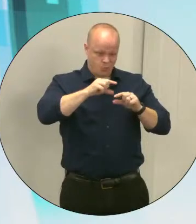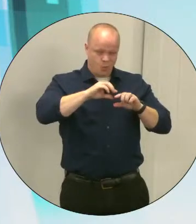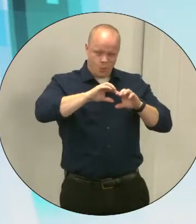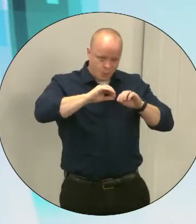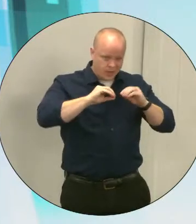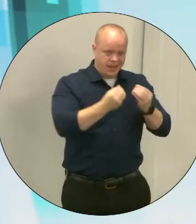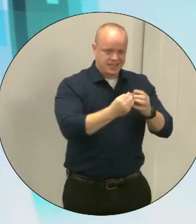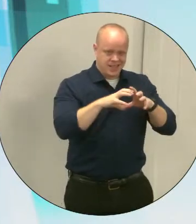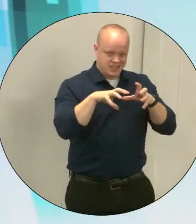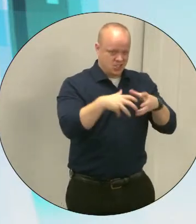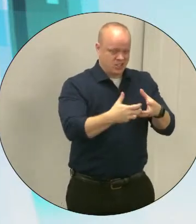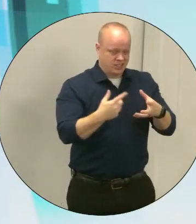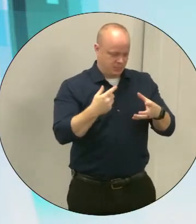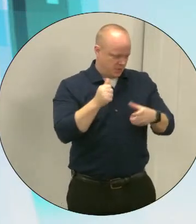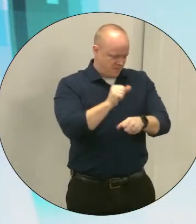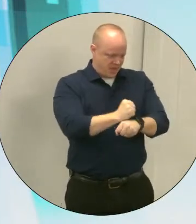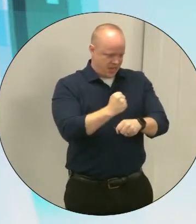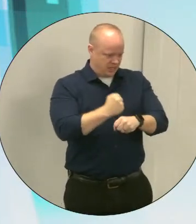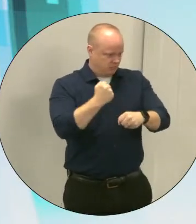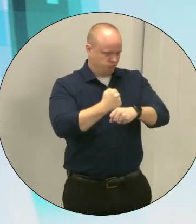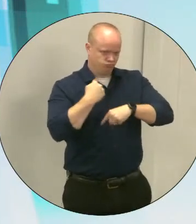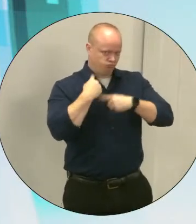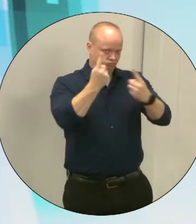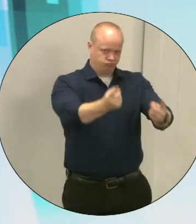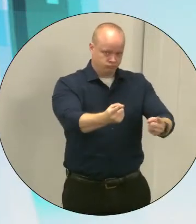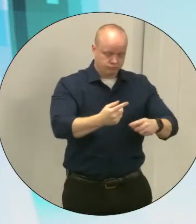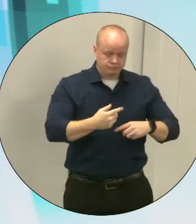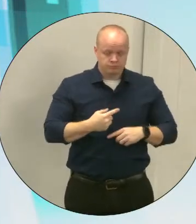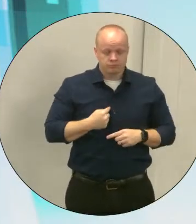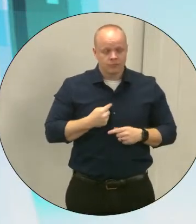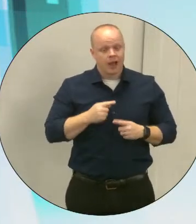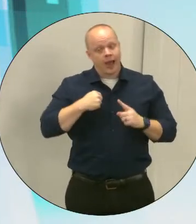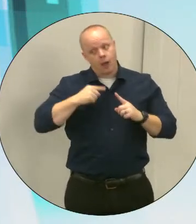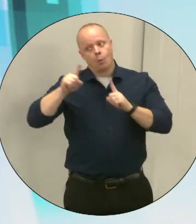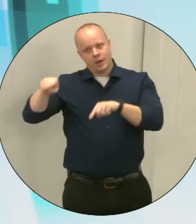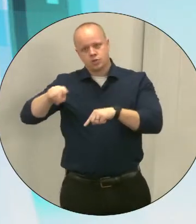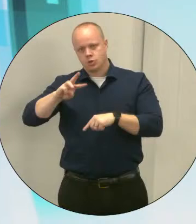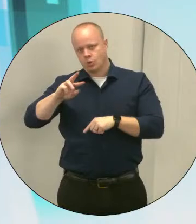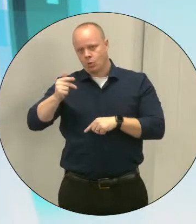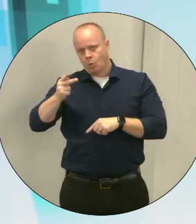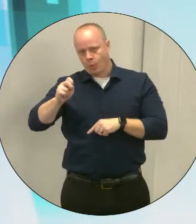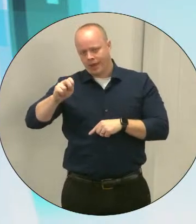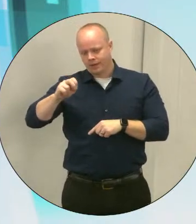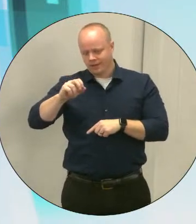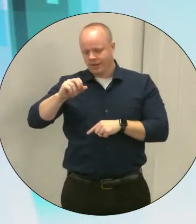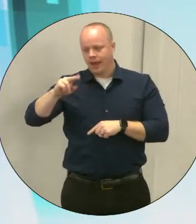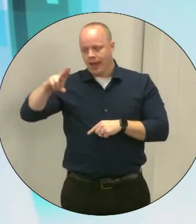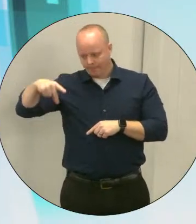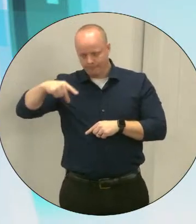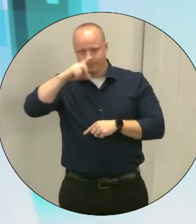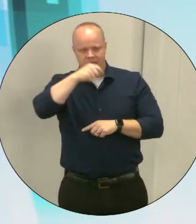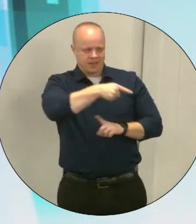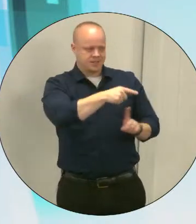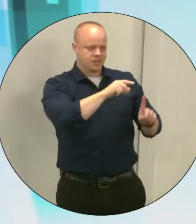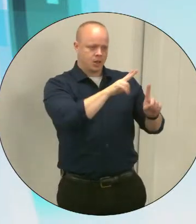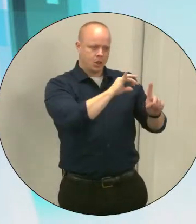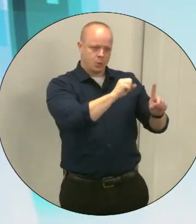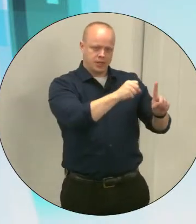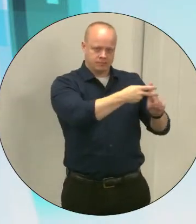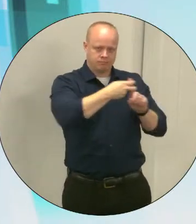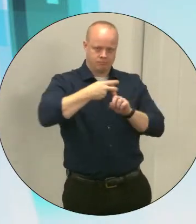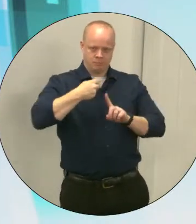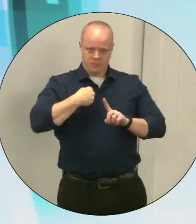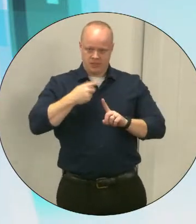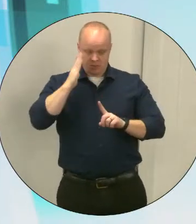out here fighting. I went to Wake Up because Marzette Lewis found me. I said, boy, we gonna fight for this school. I said,